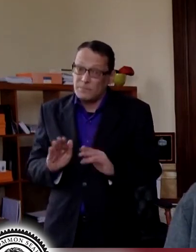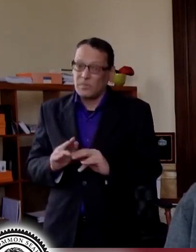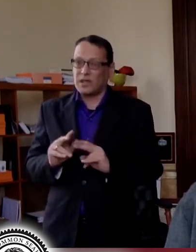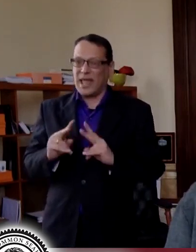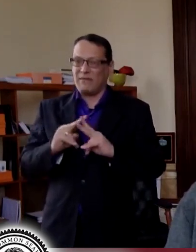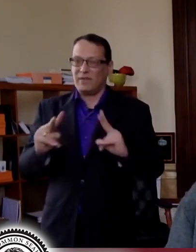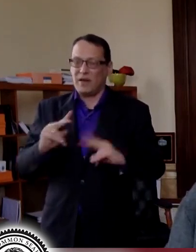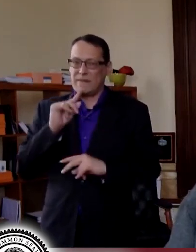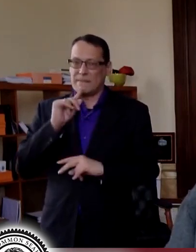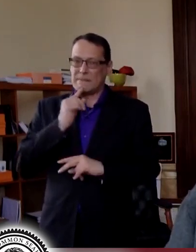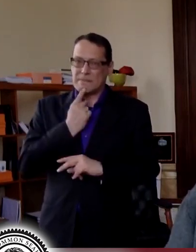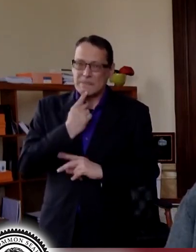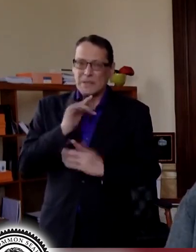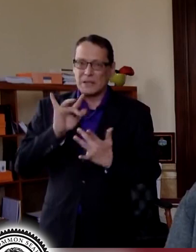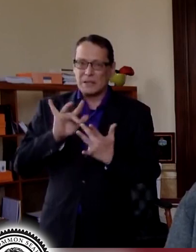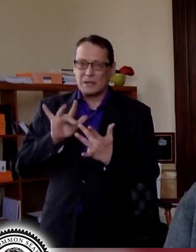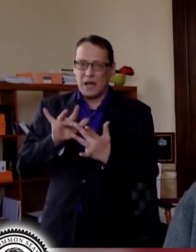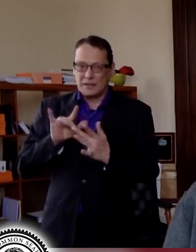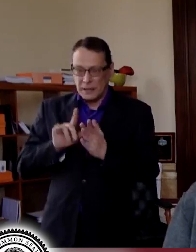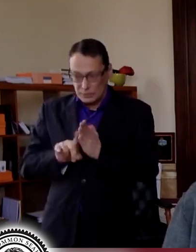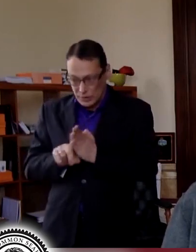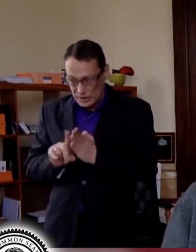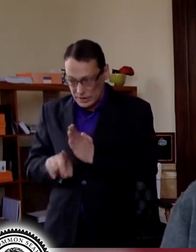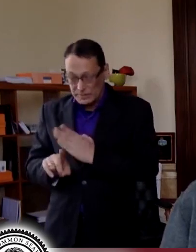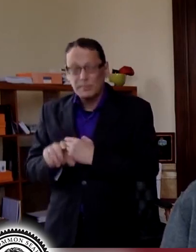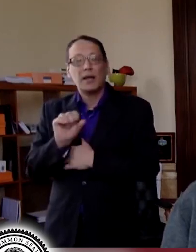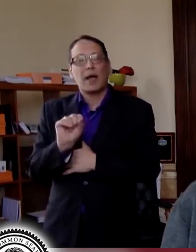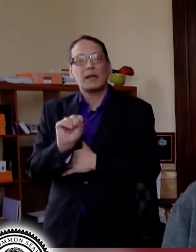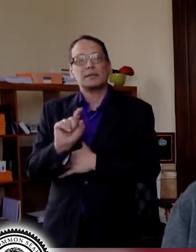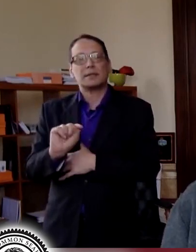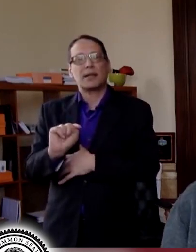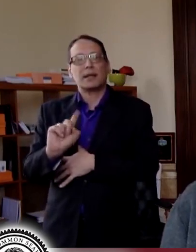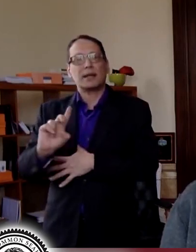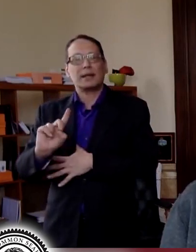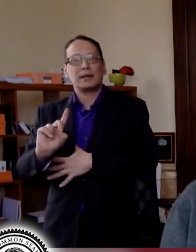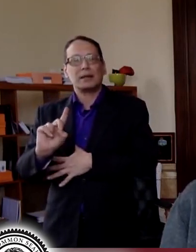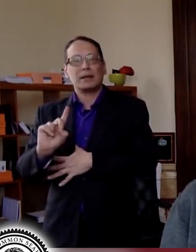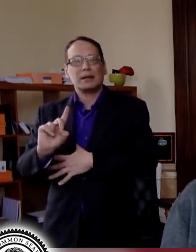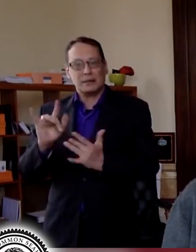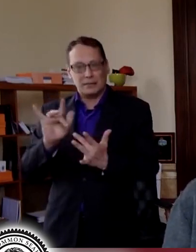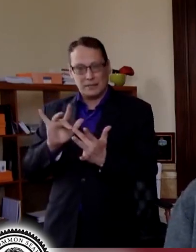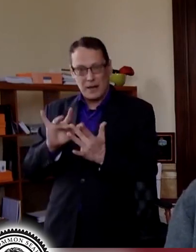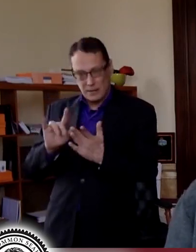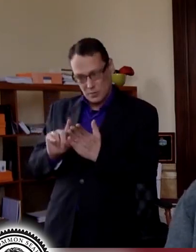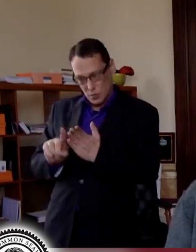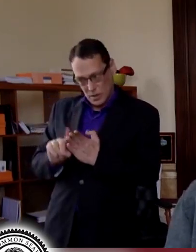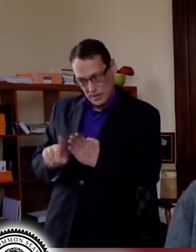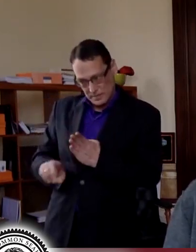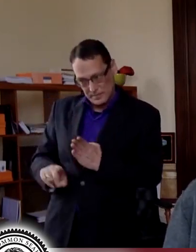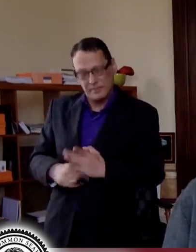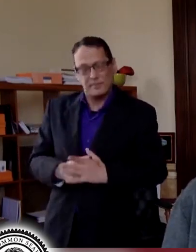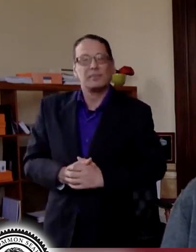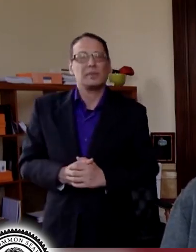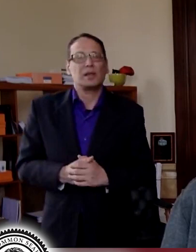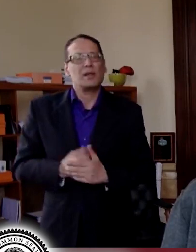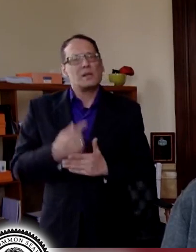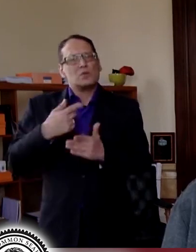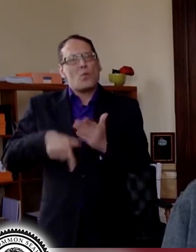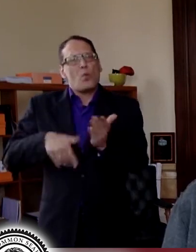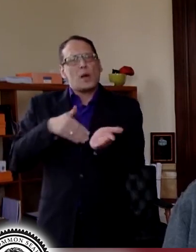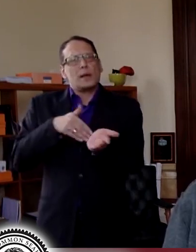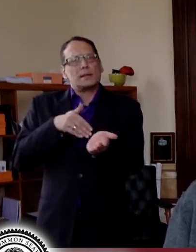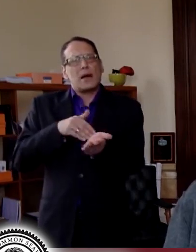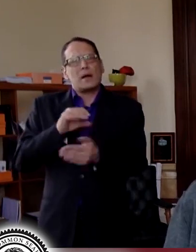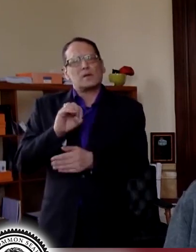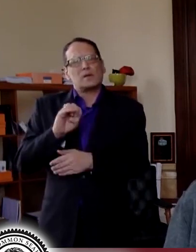very intense contact tracing for that. For STDs, it has to be contact tracing for that. So one of the things that Dr. Eccles did